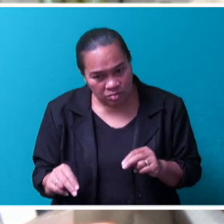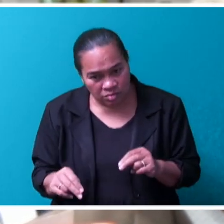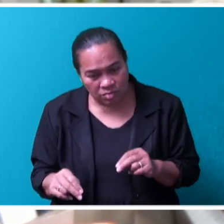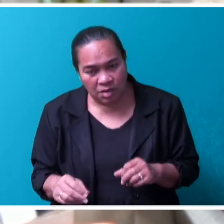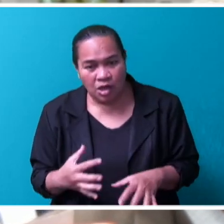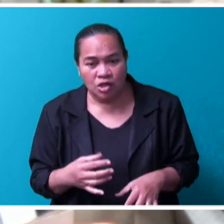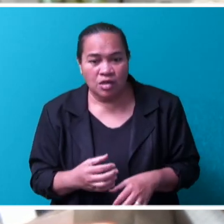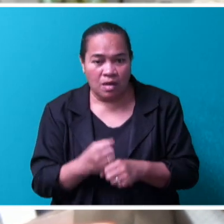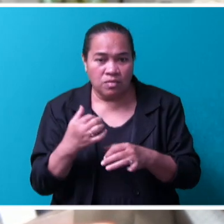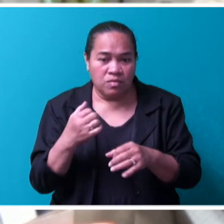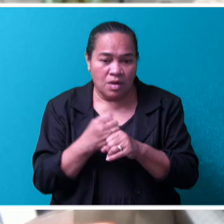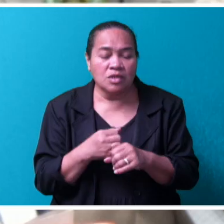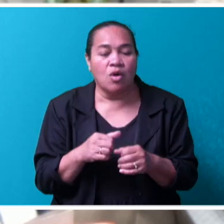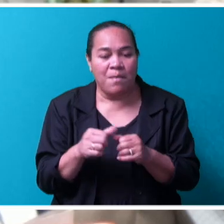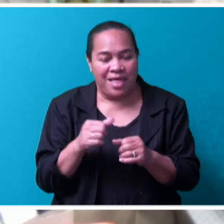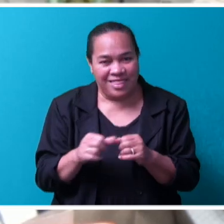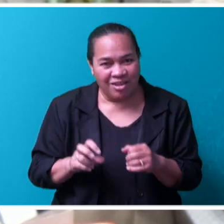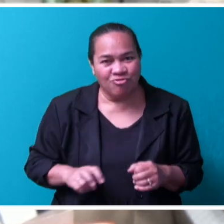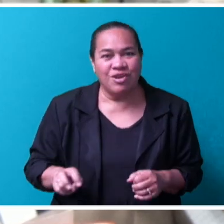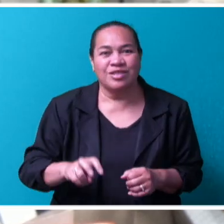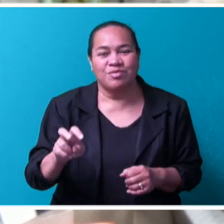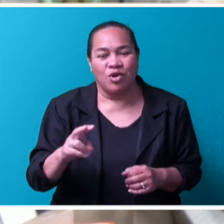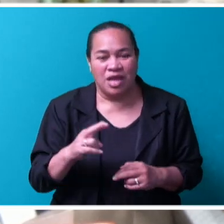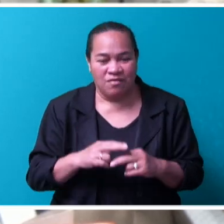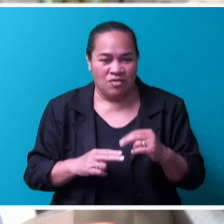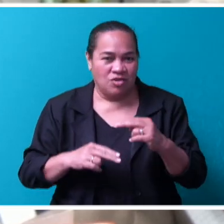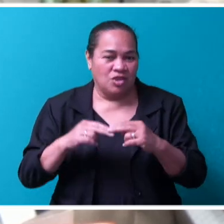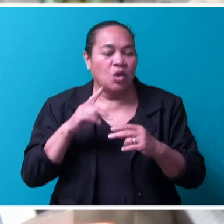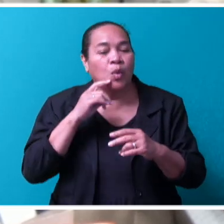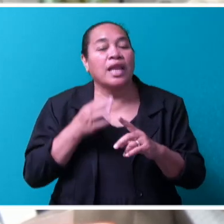Better transport infrastructure